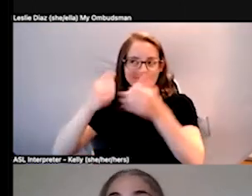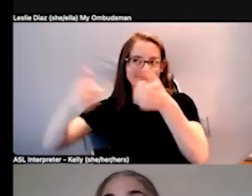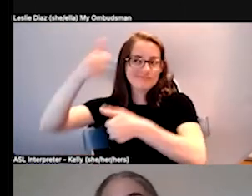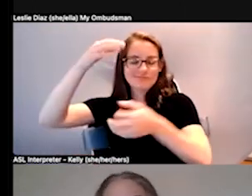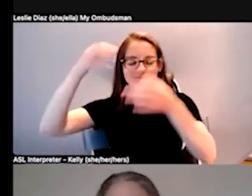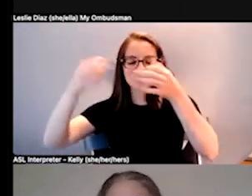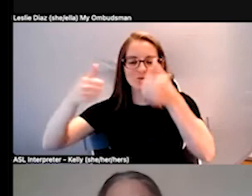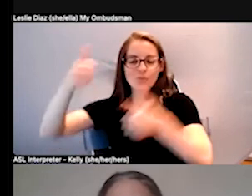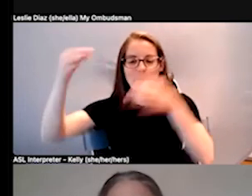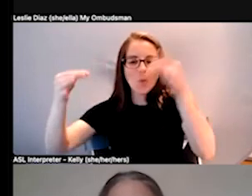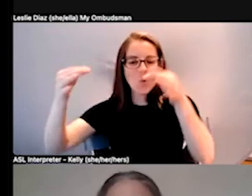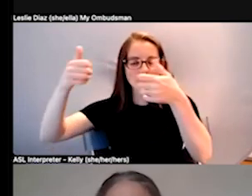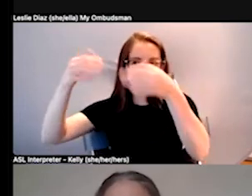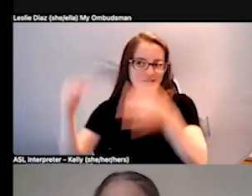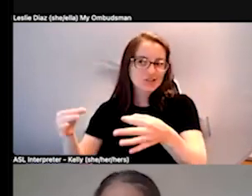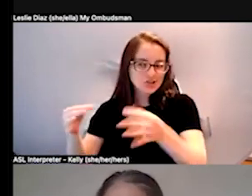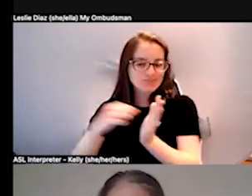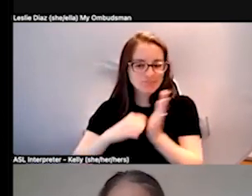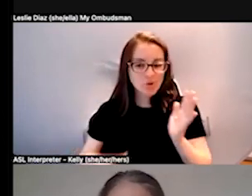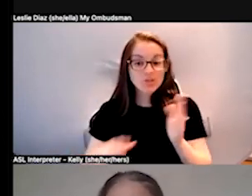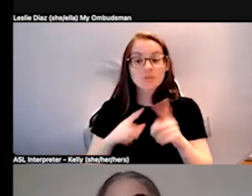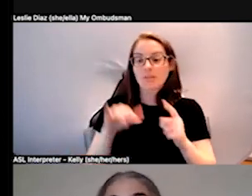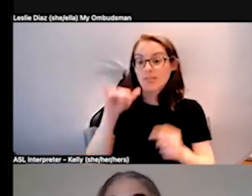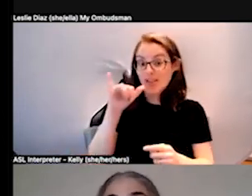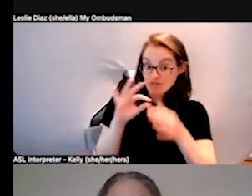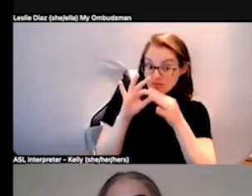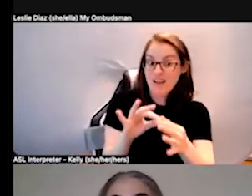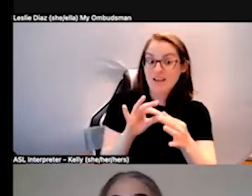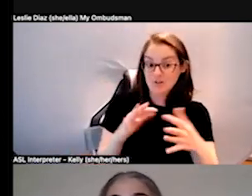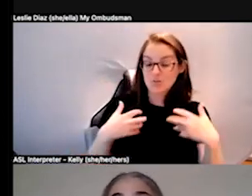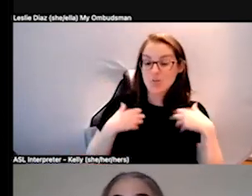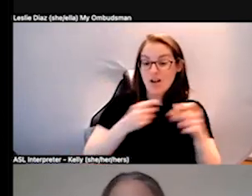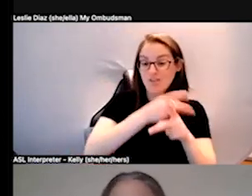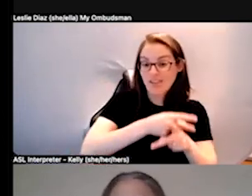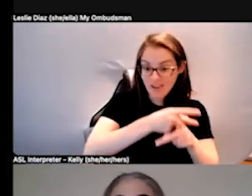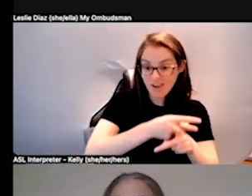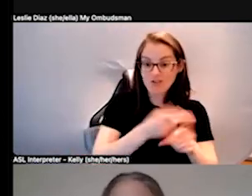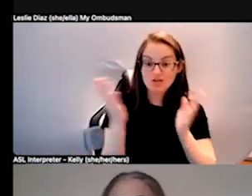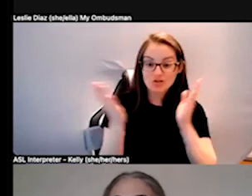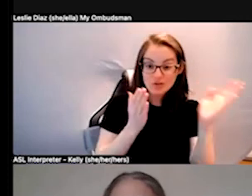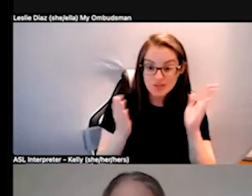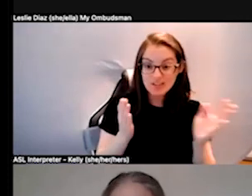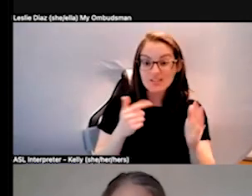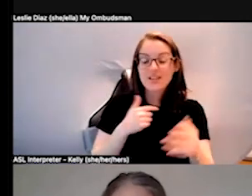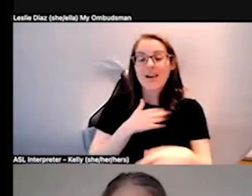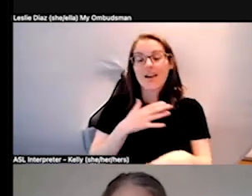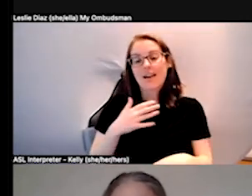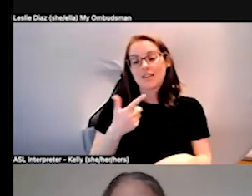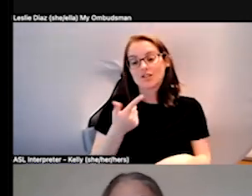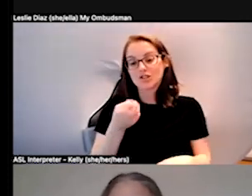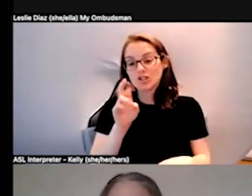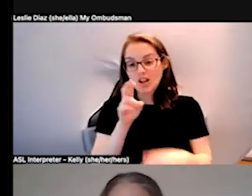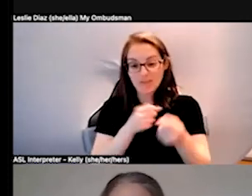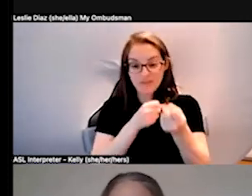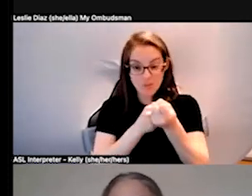services and gender affirming health care services, they're both rights secured by the Constitution